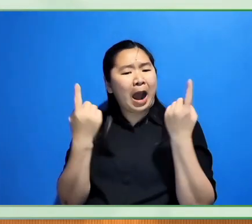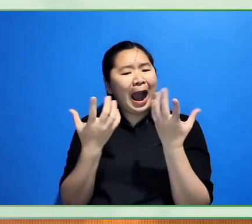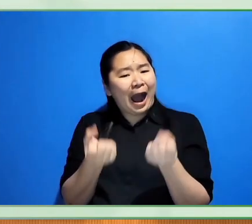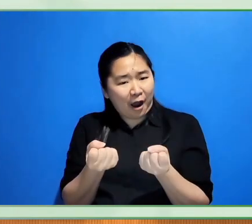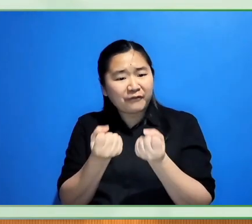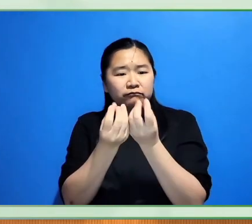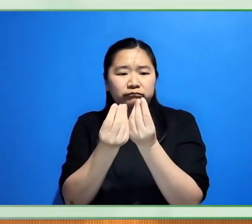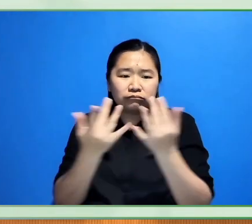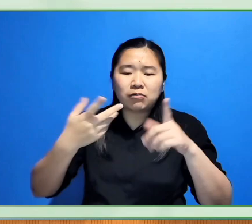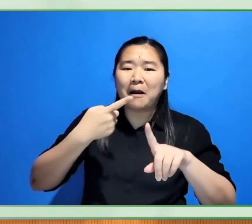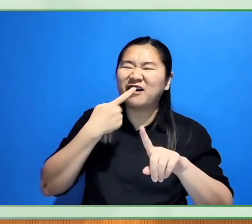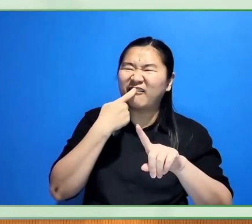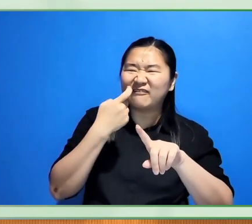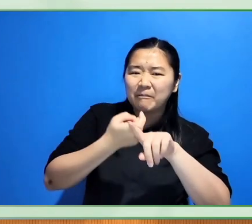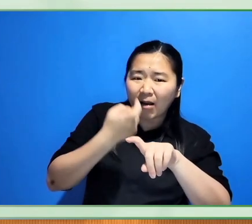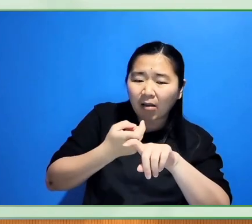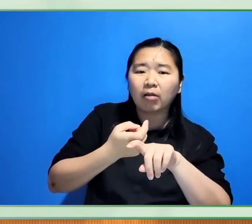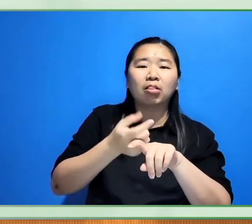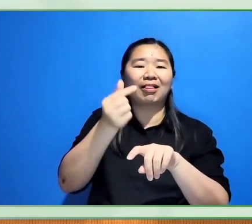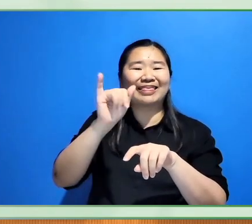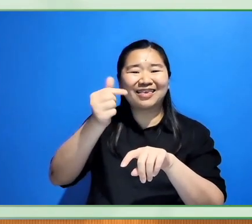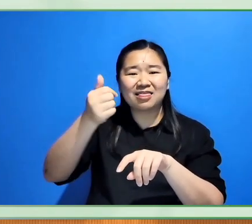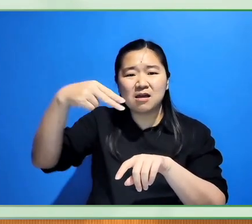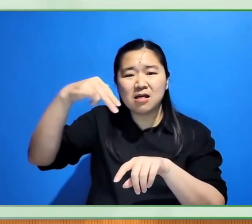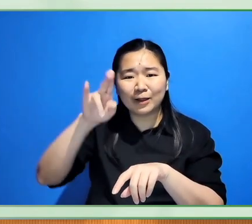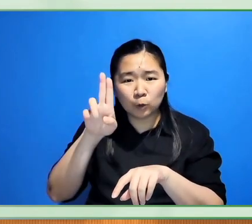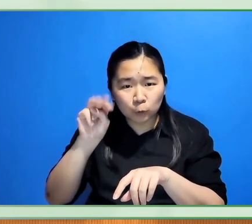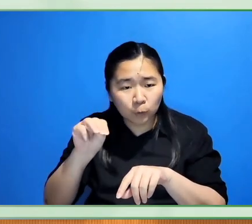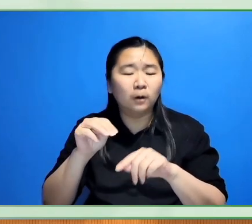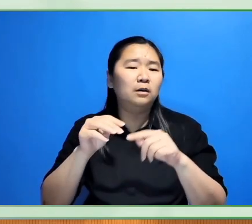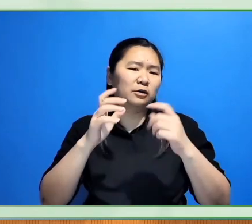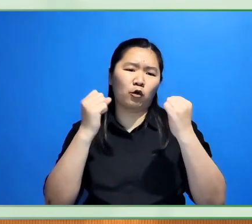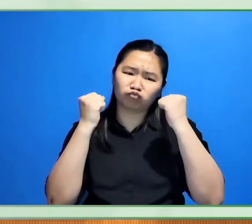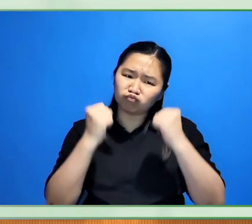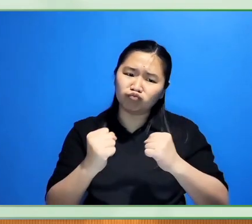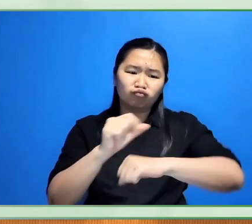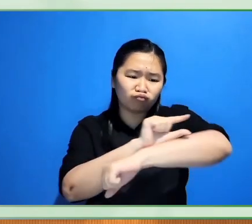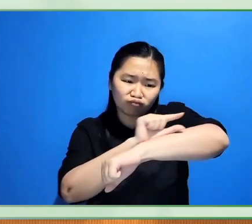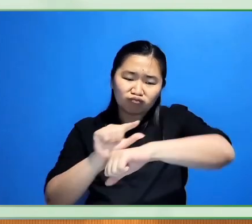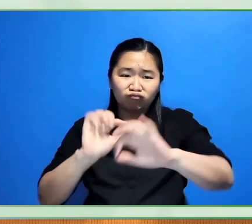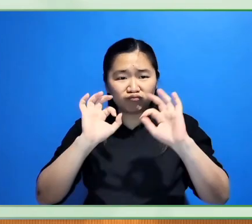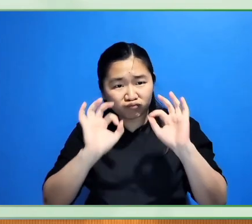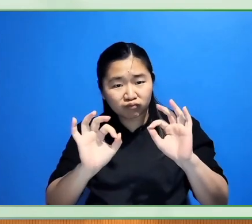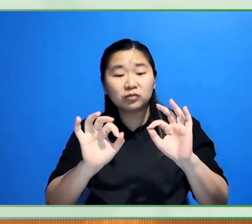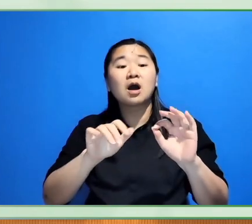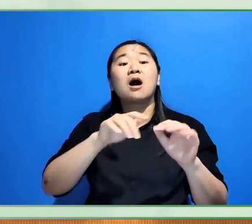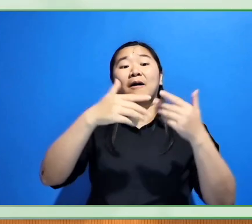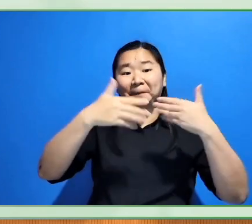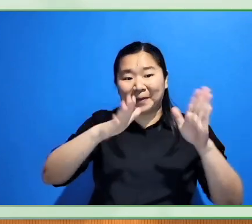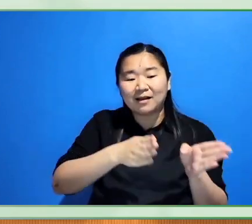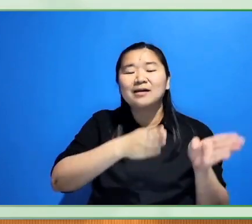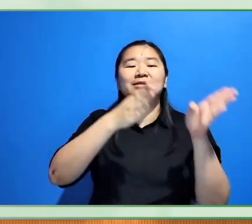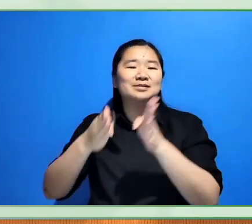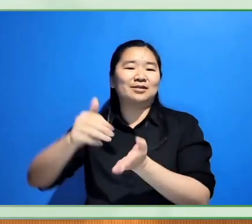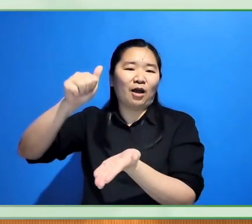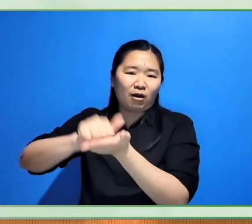sensors, with our own socket solutions. We do the same process with the lower limb. So we scan the